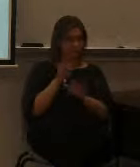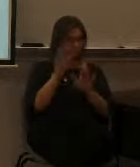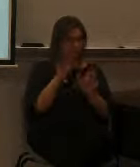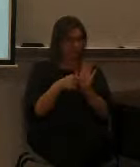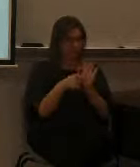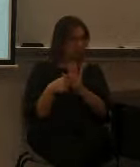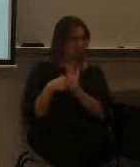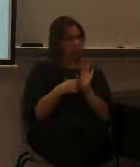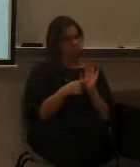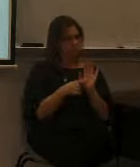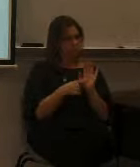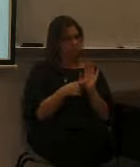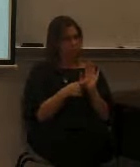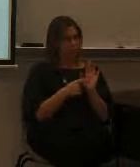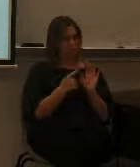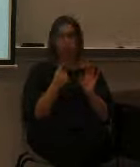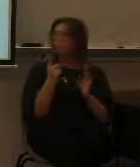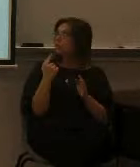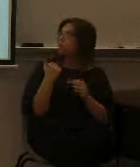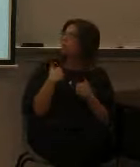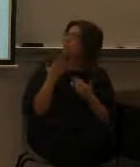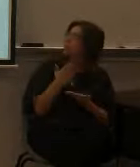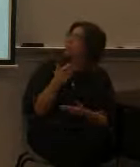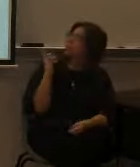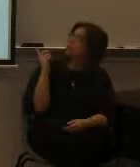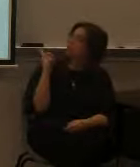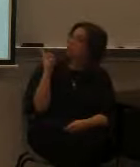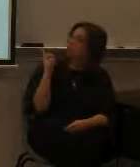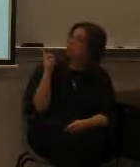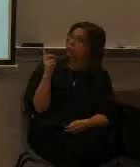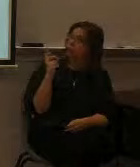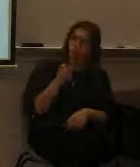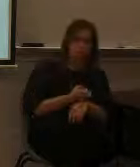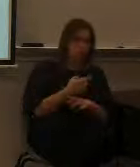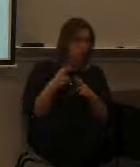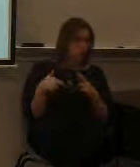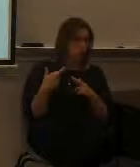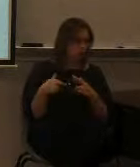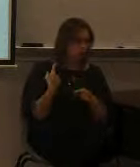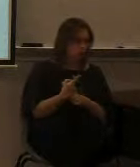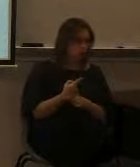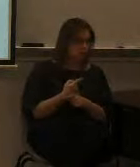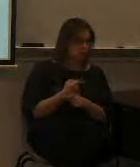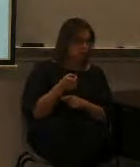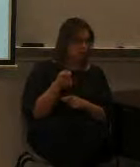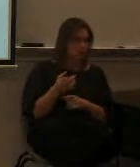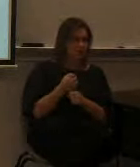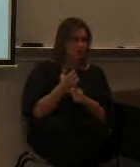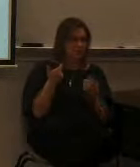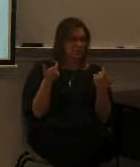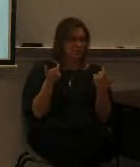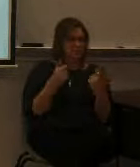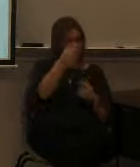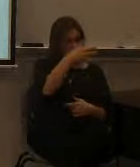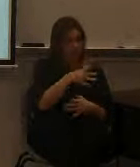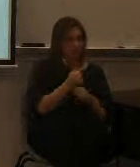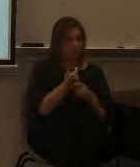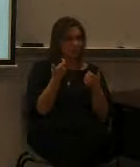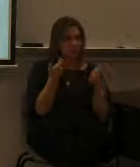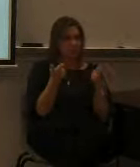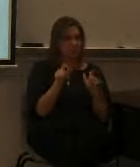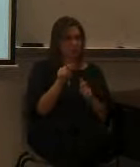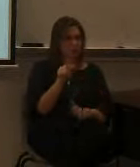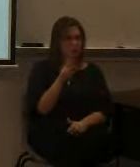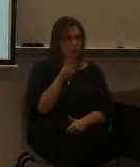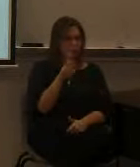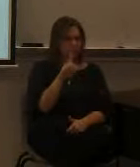spectacular displays. So we have here is a stone roller, and they get these the males get these big